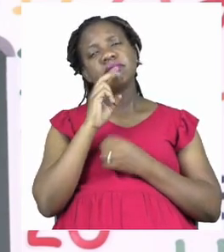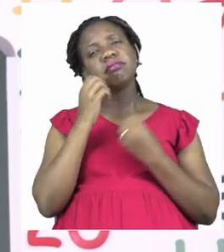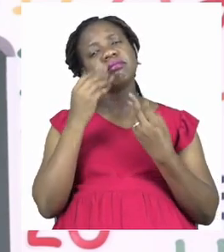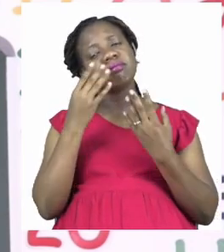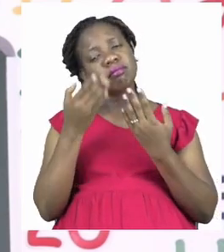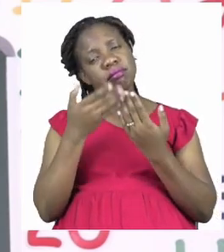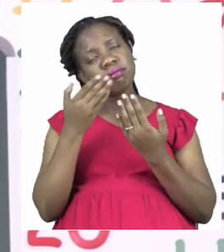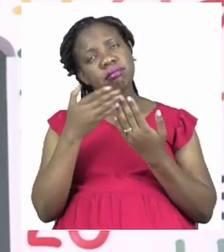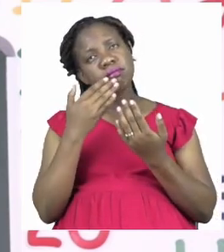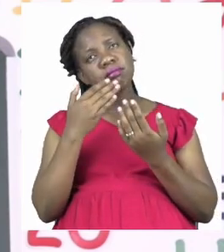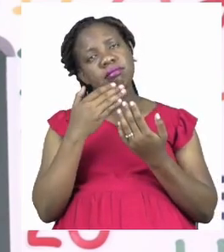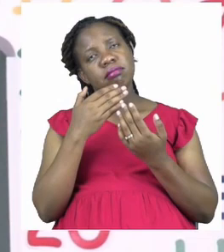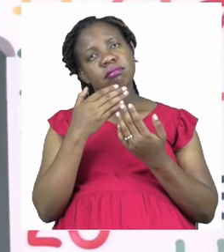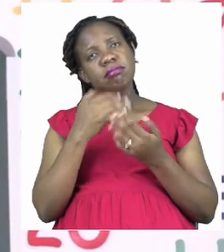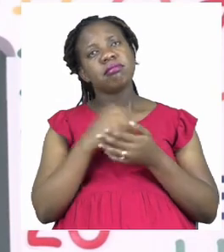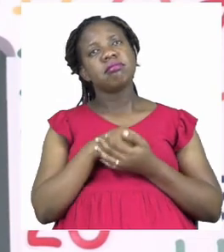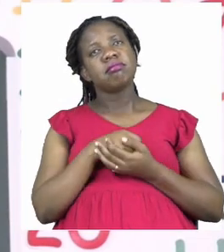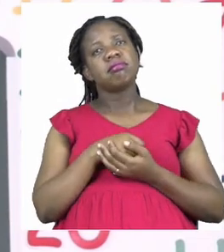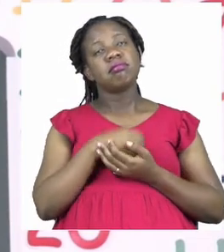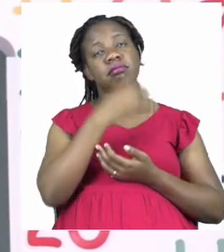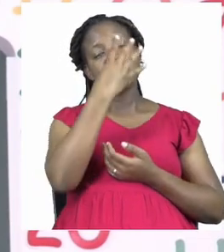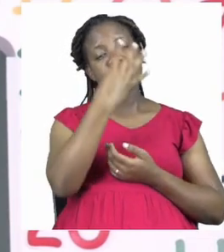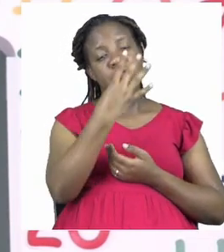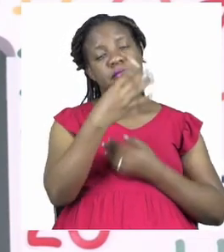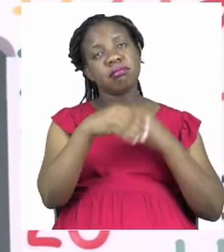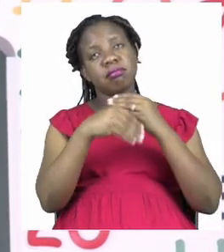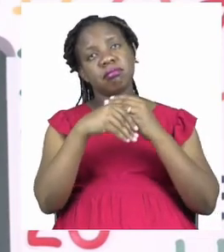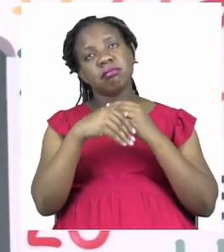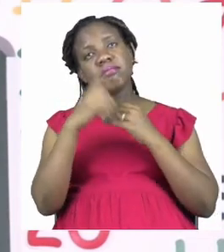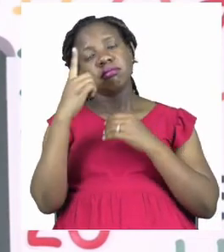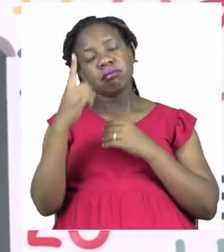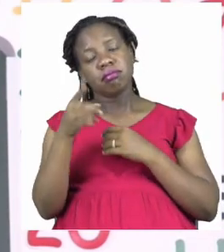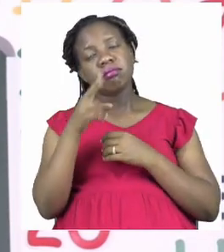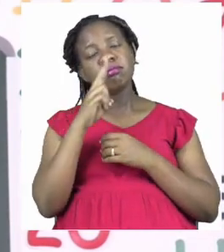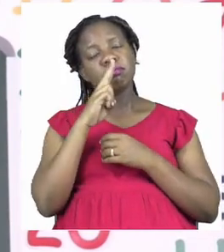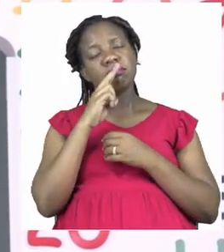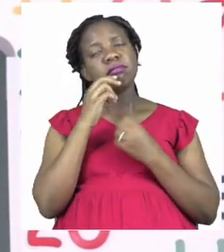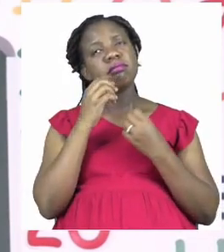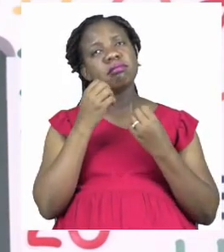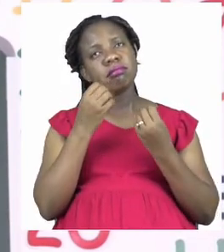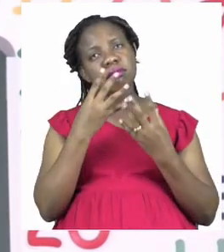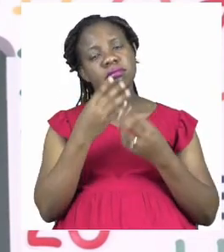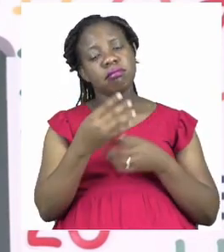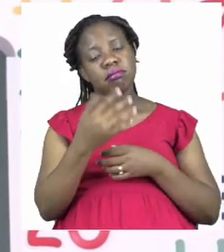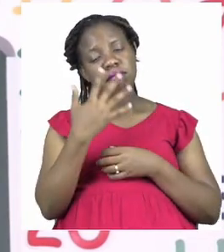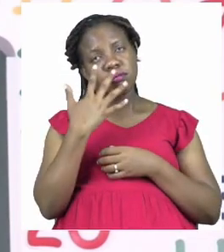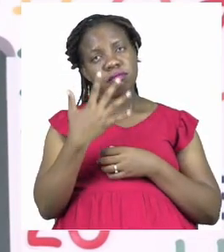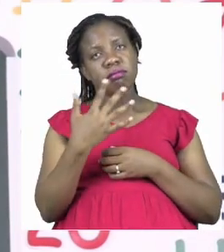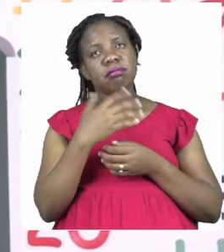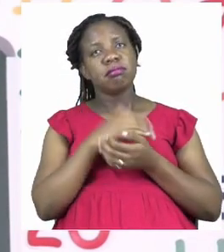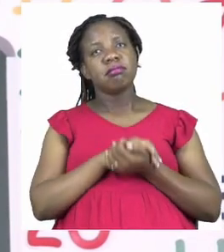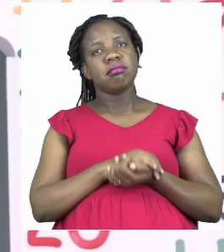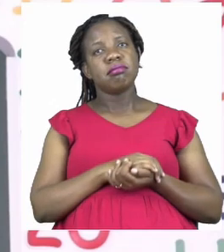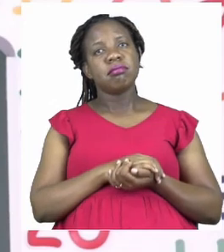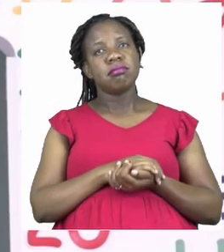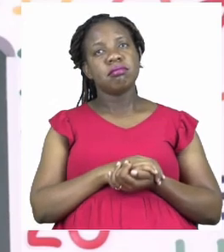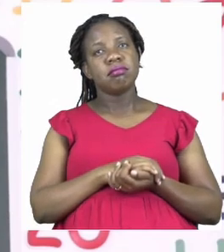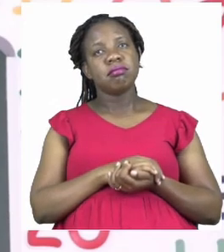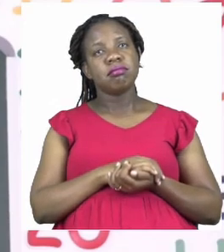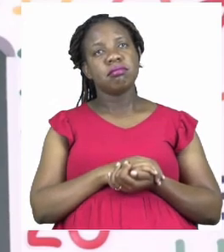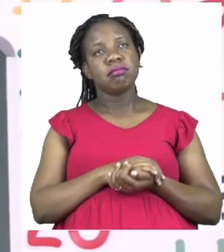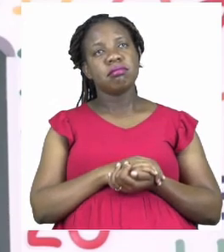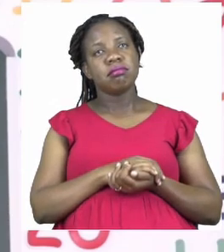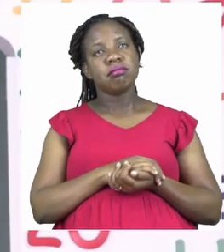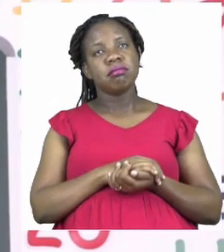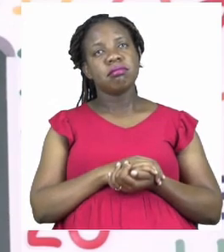is 5. So this is our total answer.